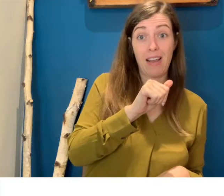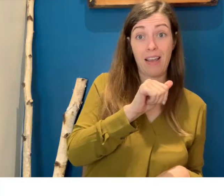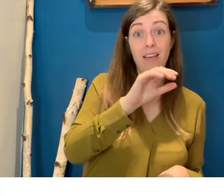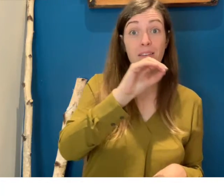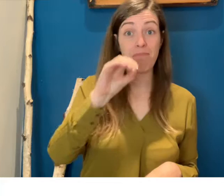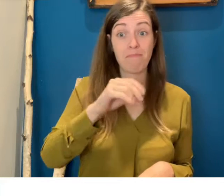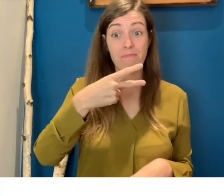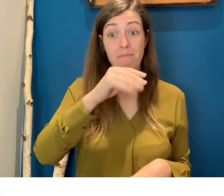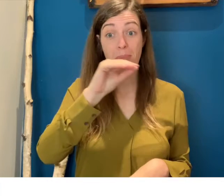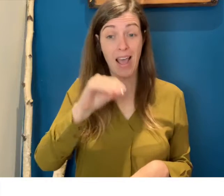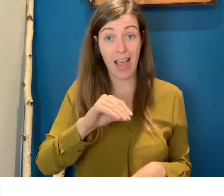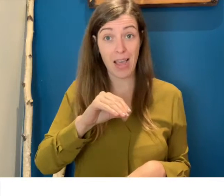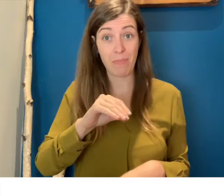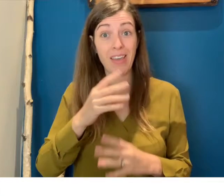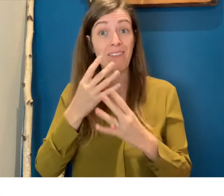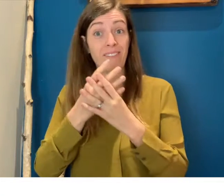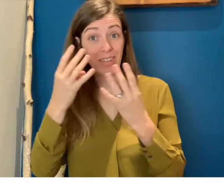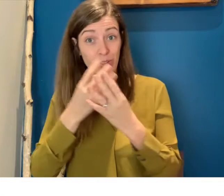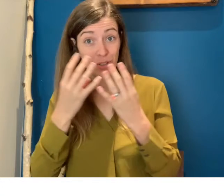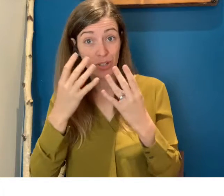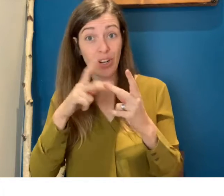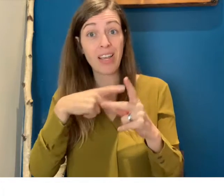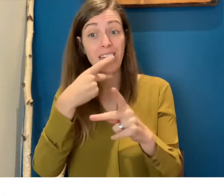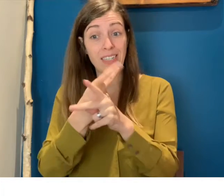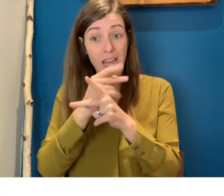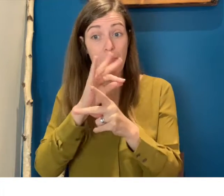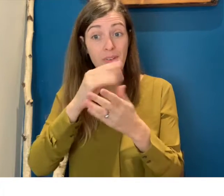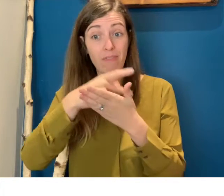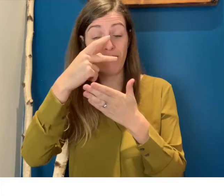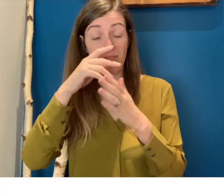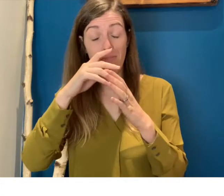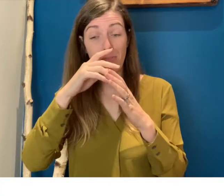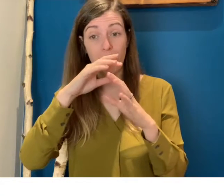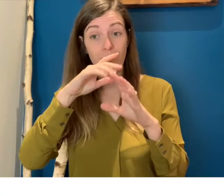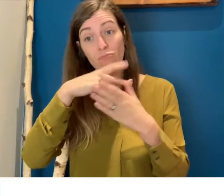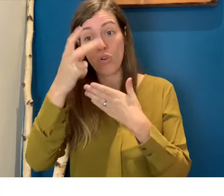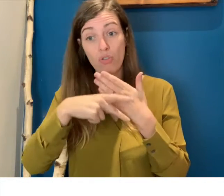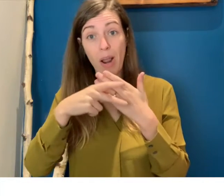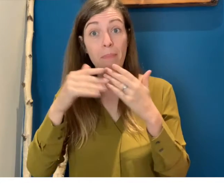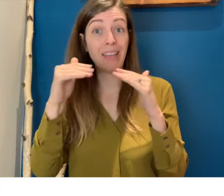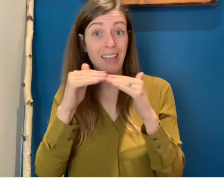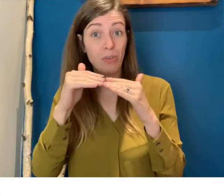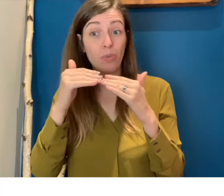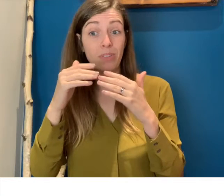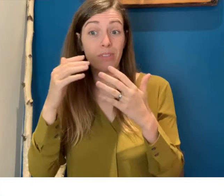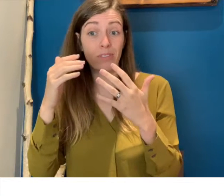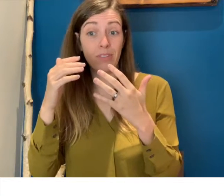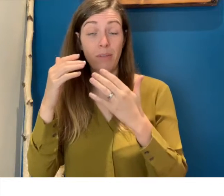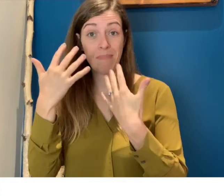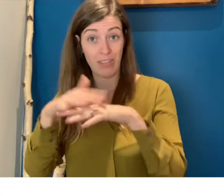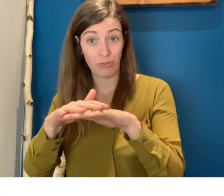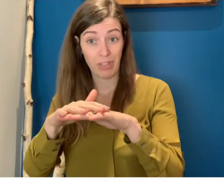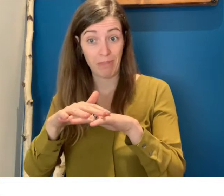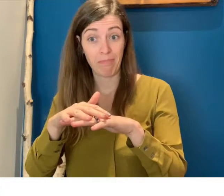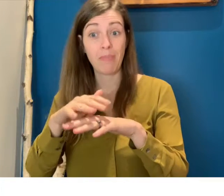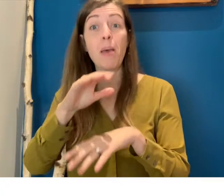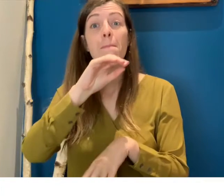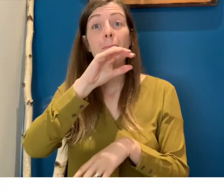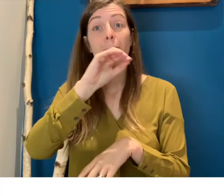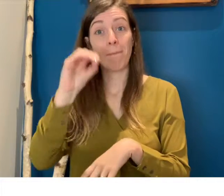mainstream students. So I can do my data, pipe, filter, type of program is